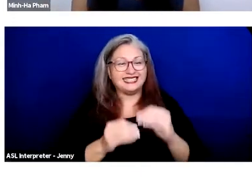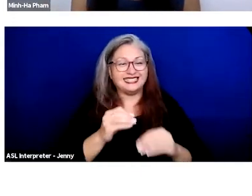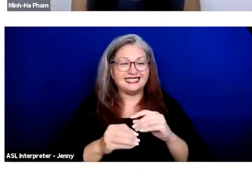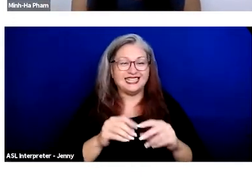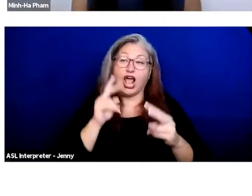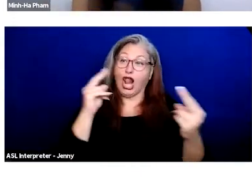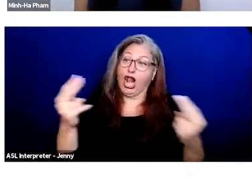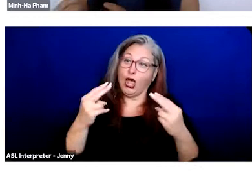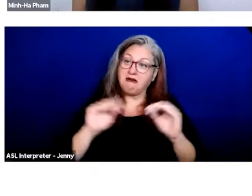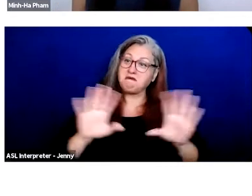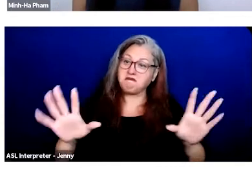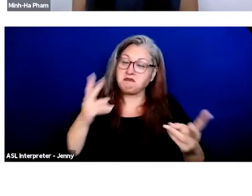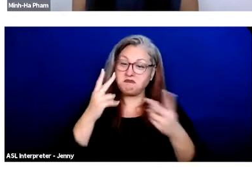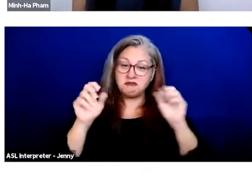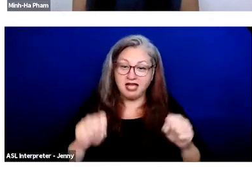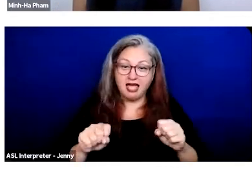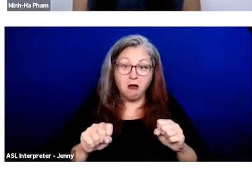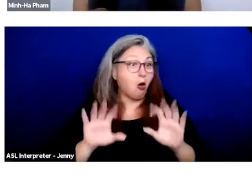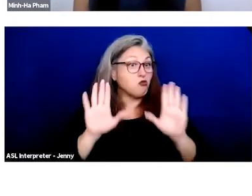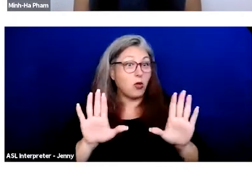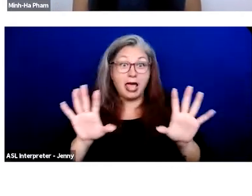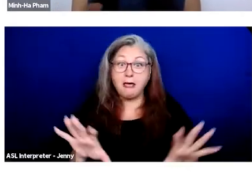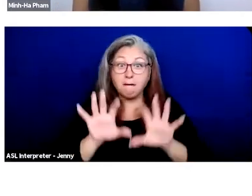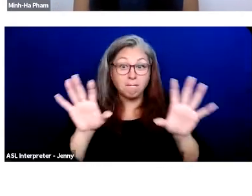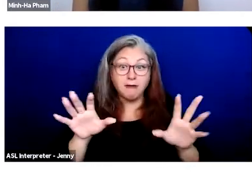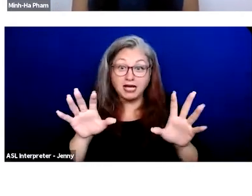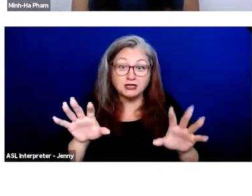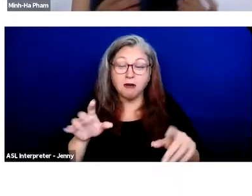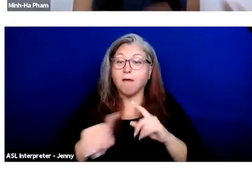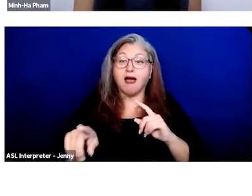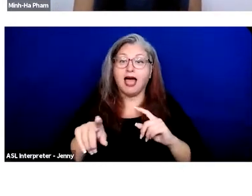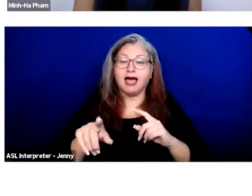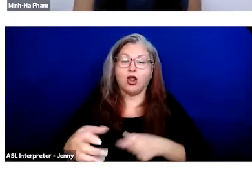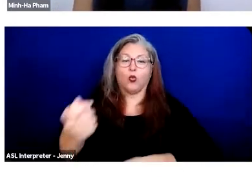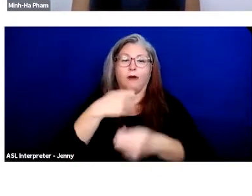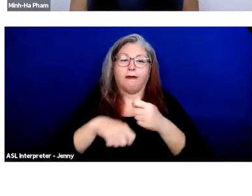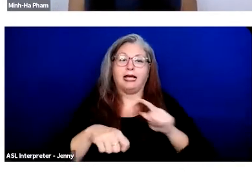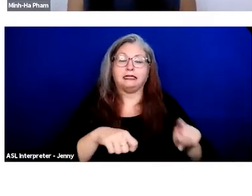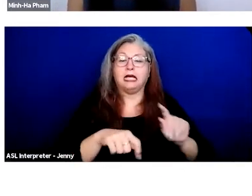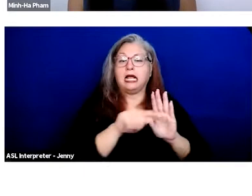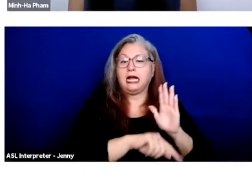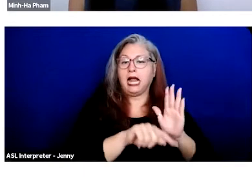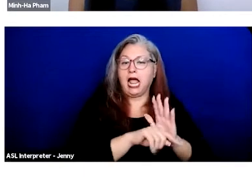visible. Good spectacles are designed to replace the bad spectacles.